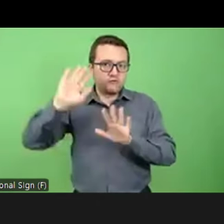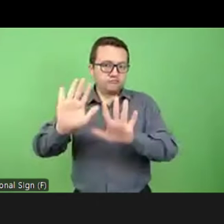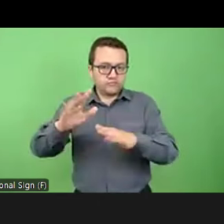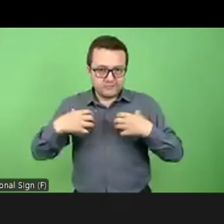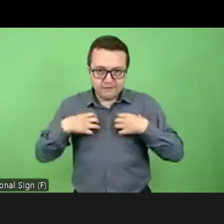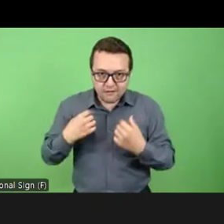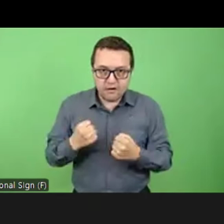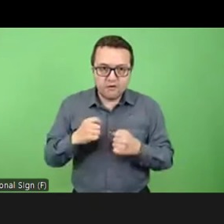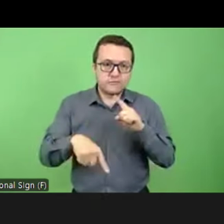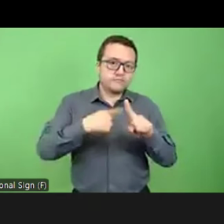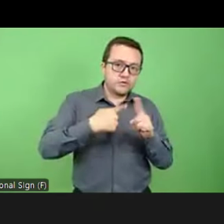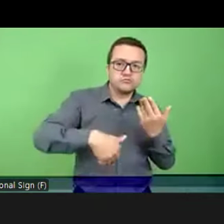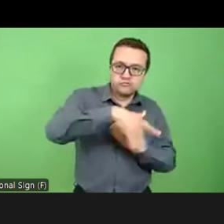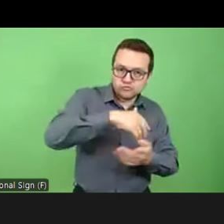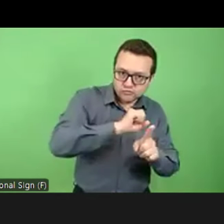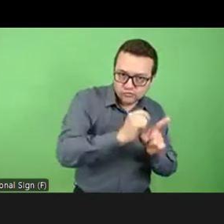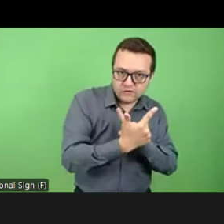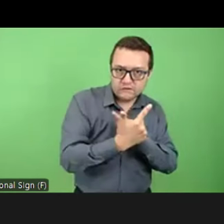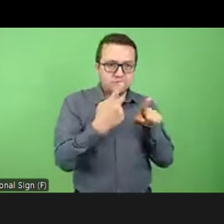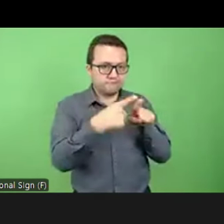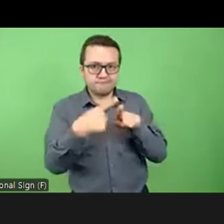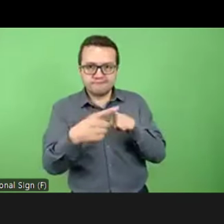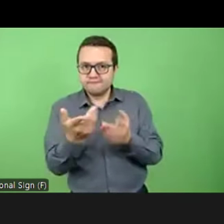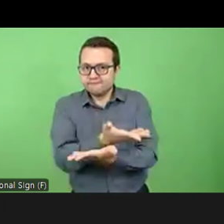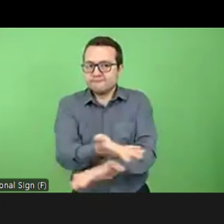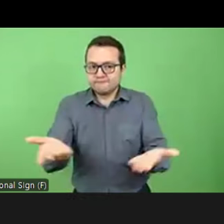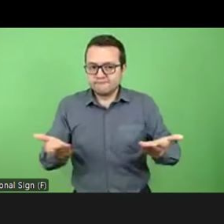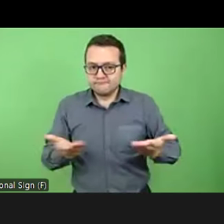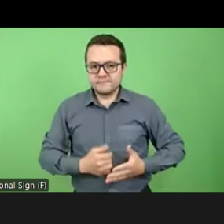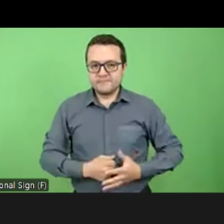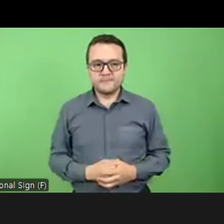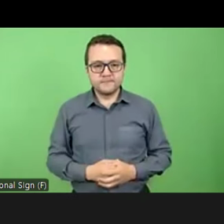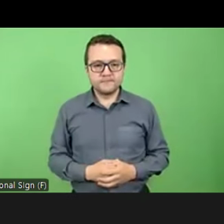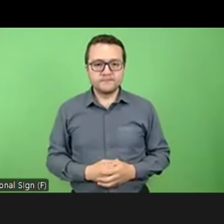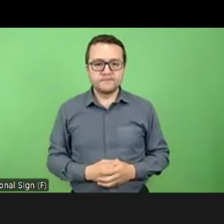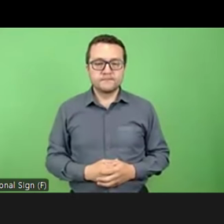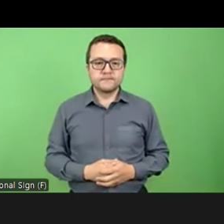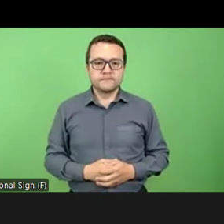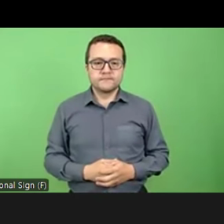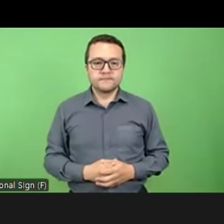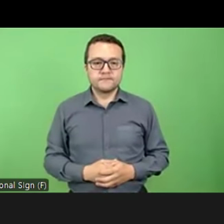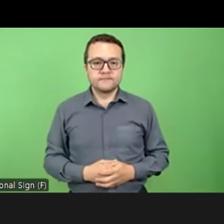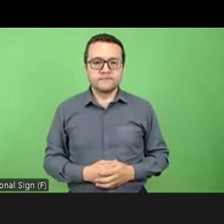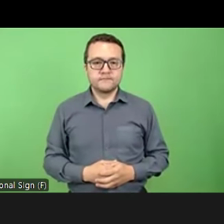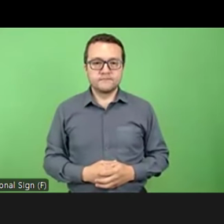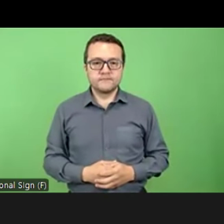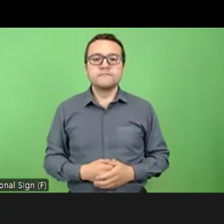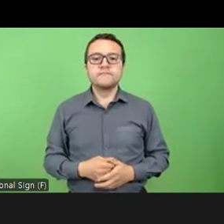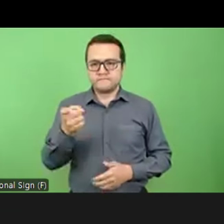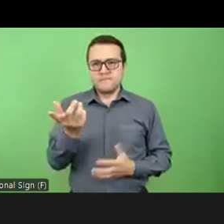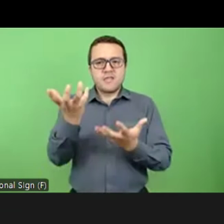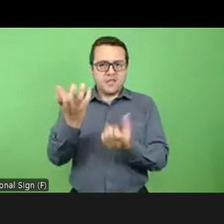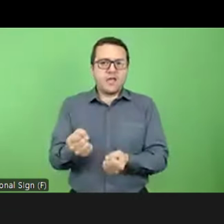socios internacionales. investigators, and international Son aid. varios los We have many participantes